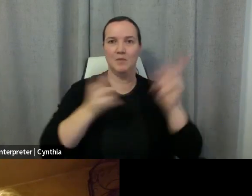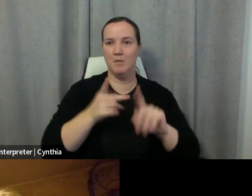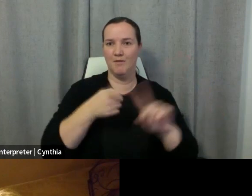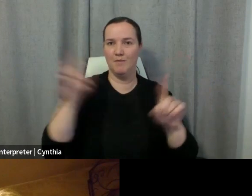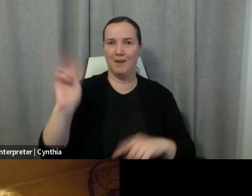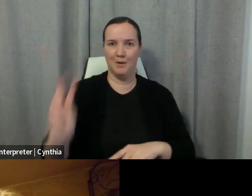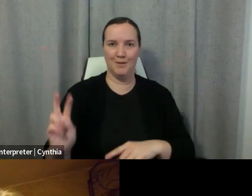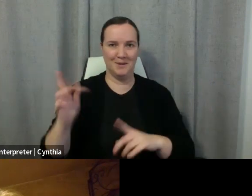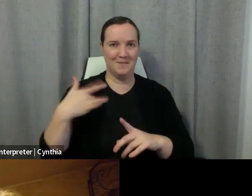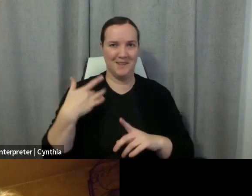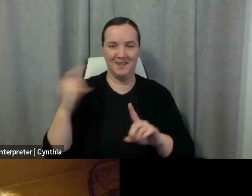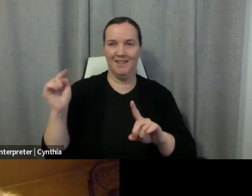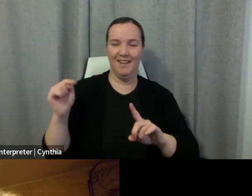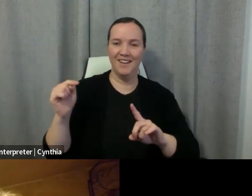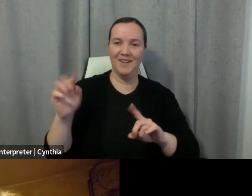you that there's also